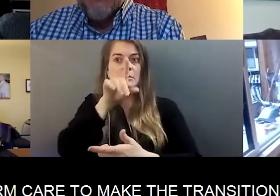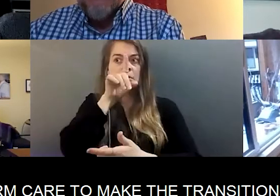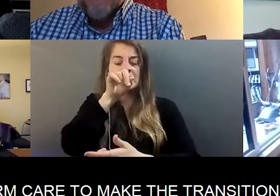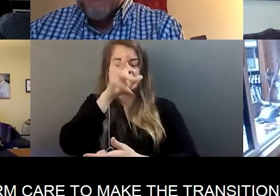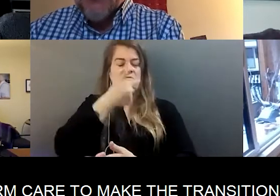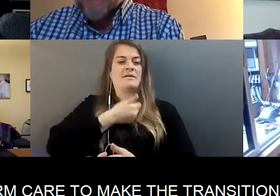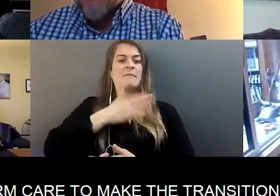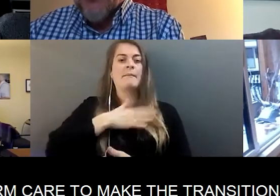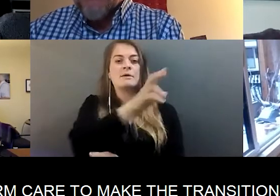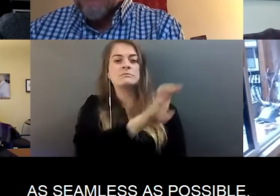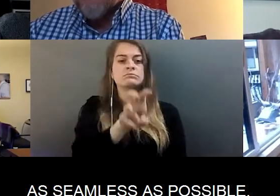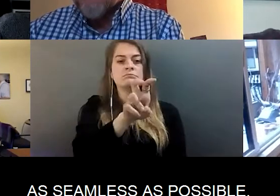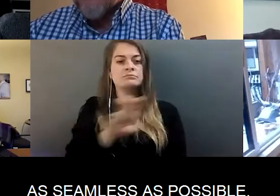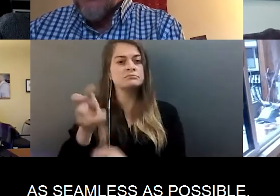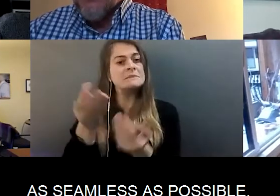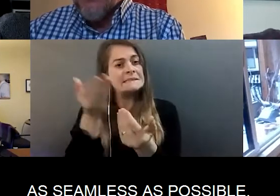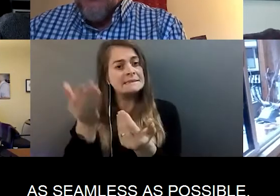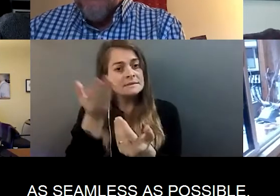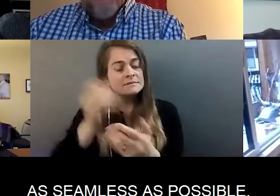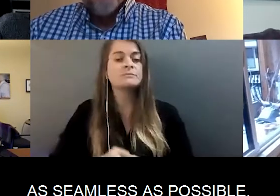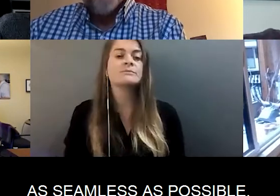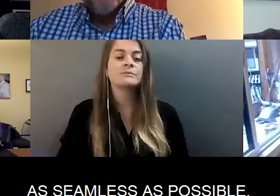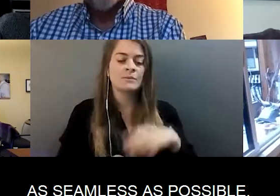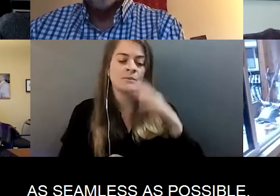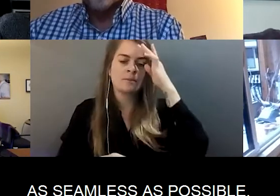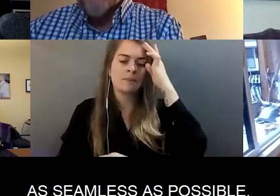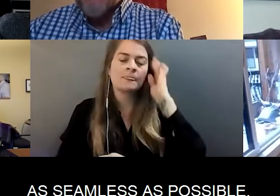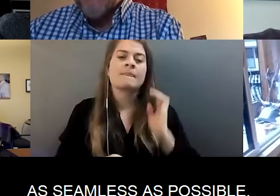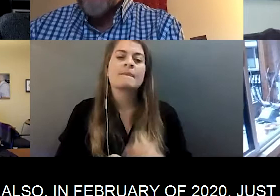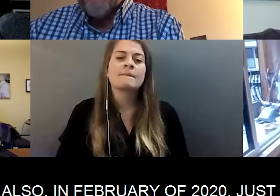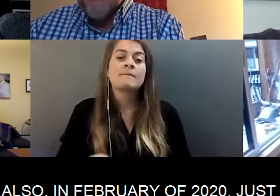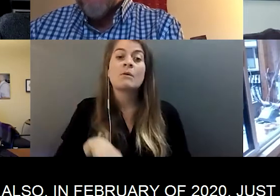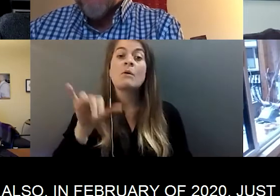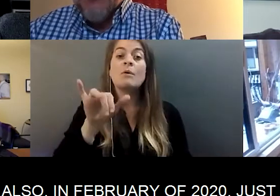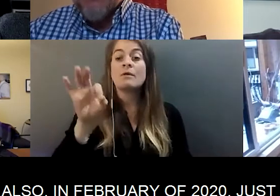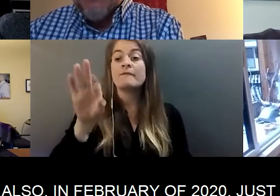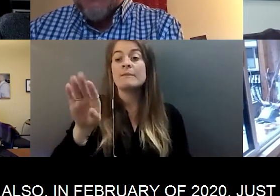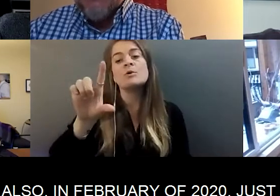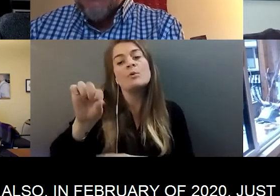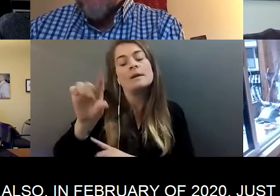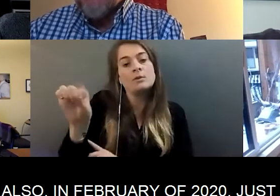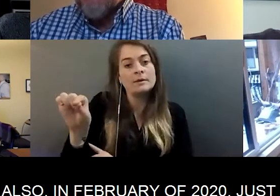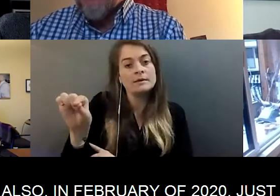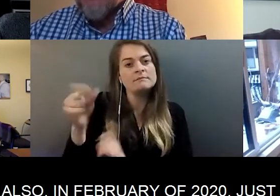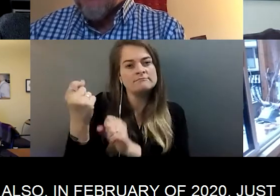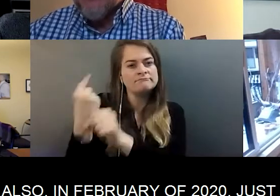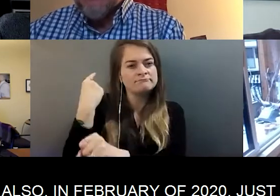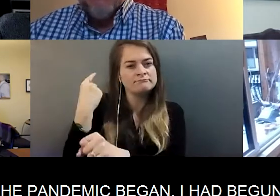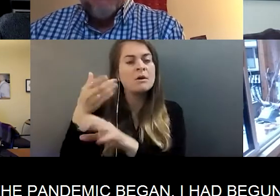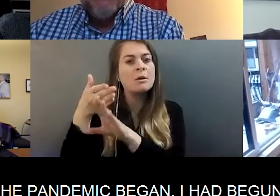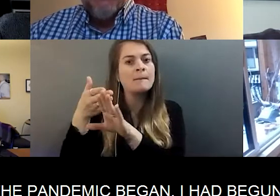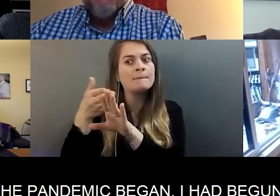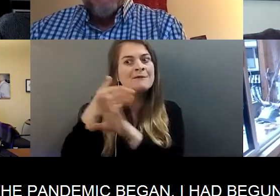me as seamless as possible. Also, in February of 2020, just before